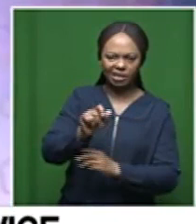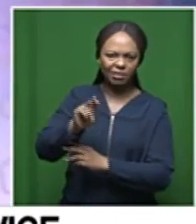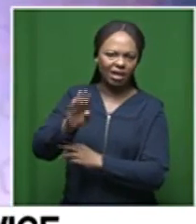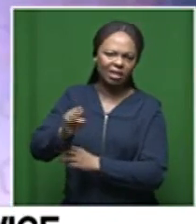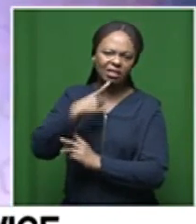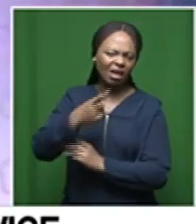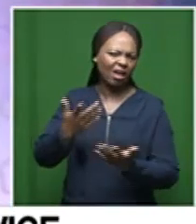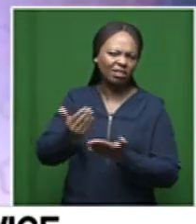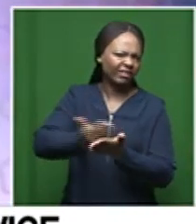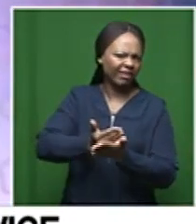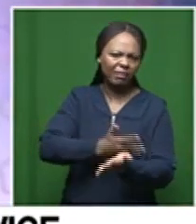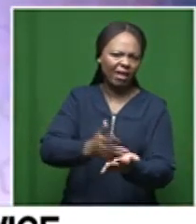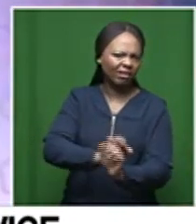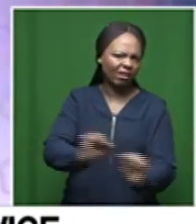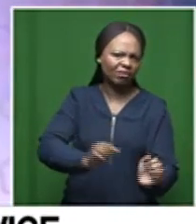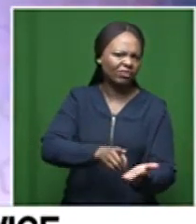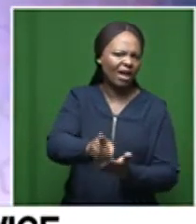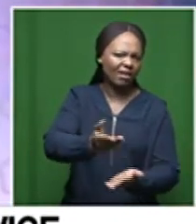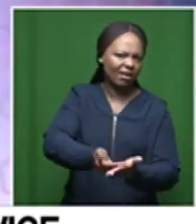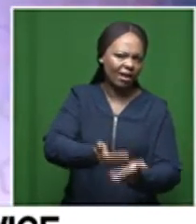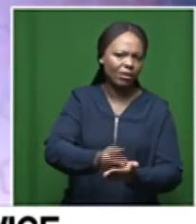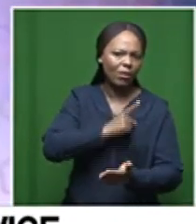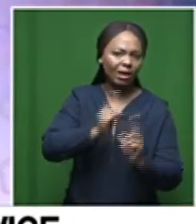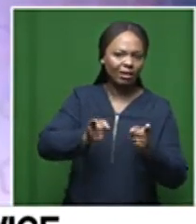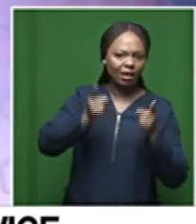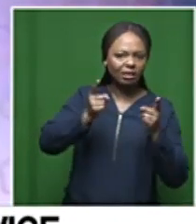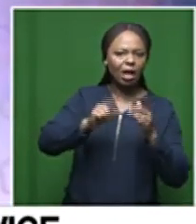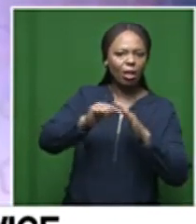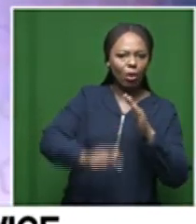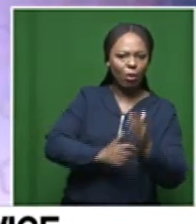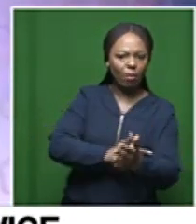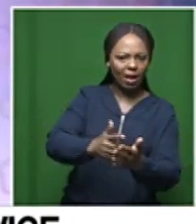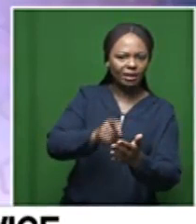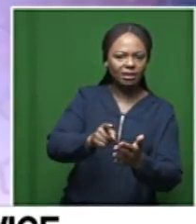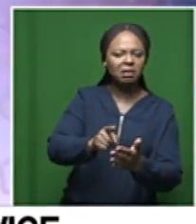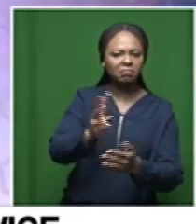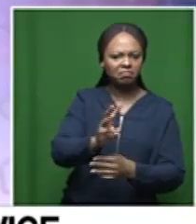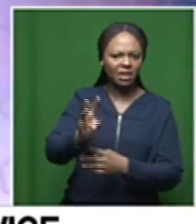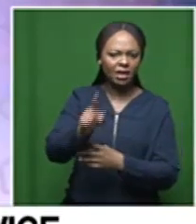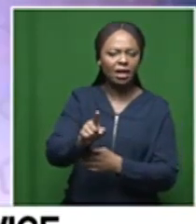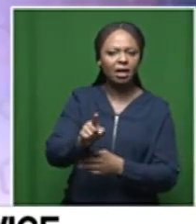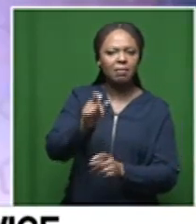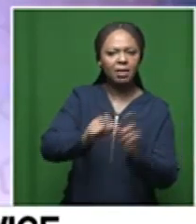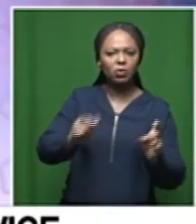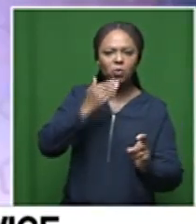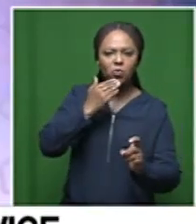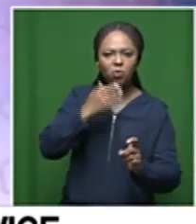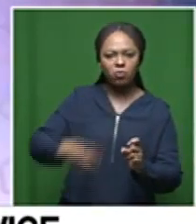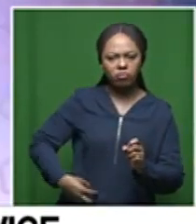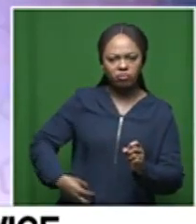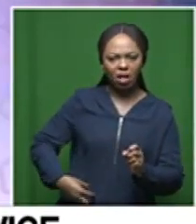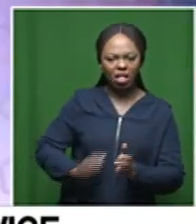the dangerously low blood supply levels have forced some hospitals to defer patients from major surgery, including organ